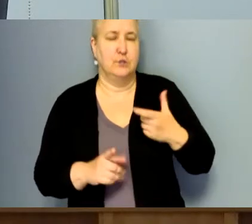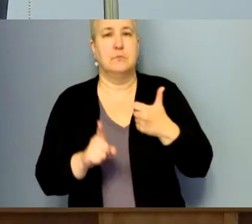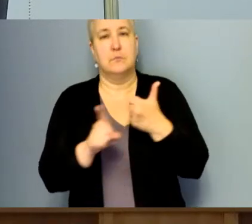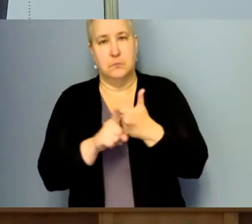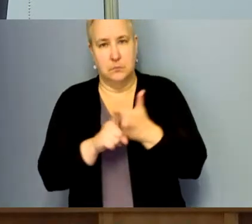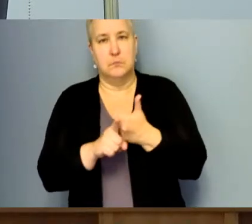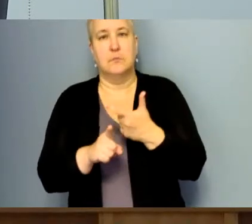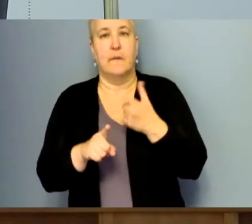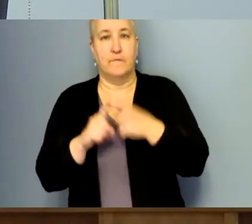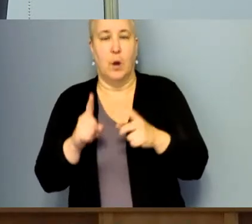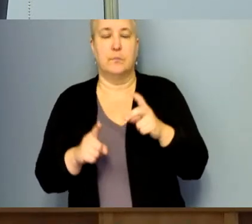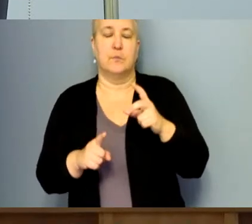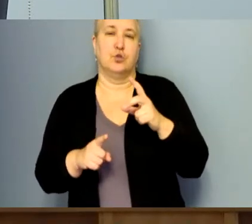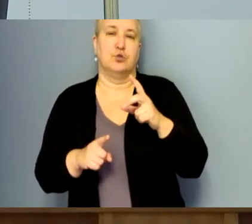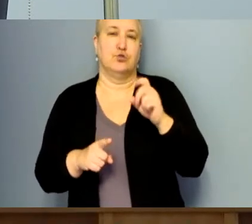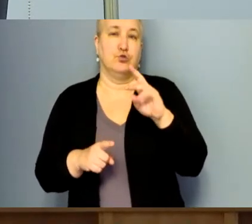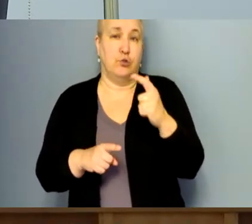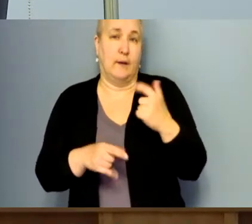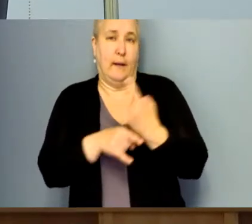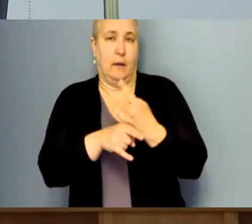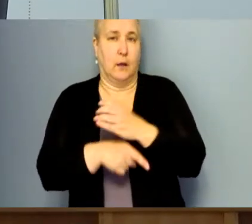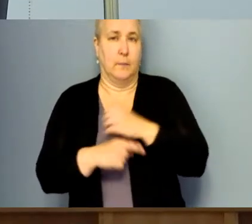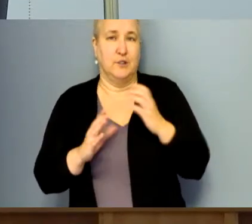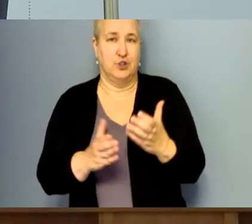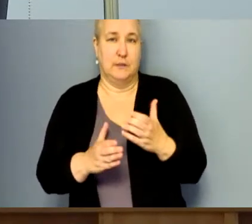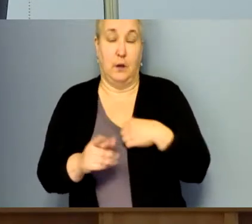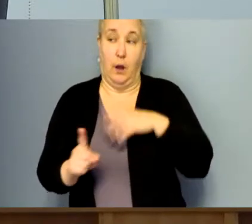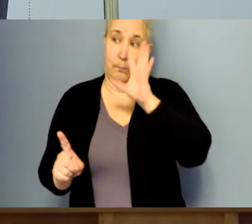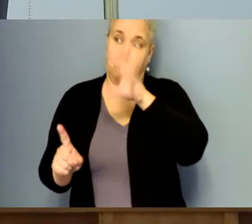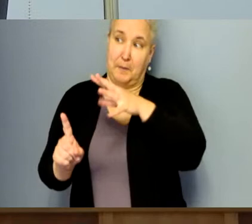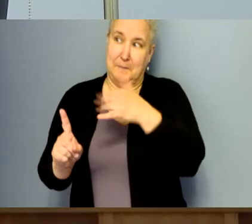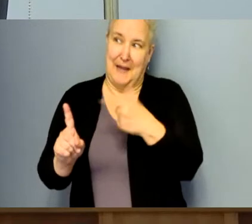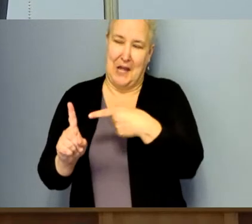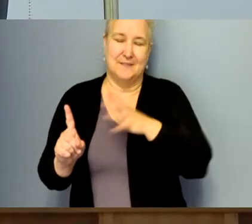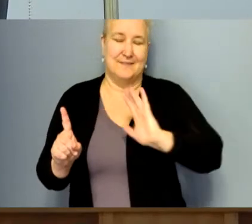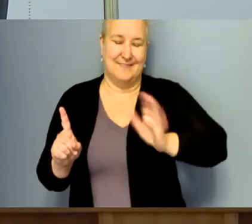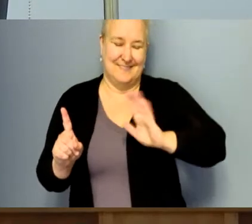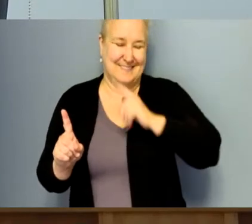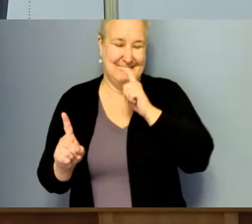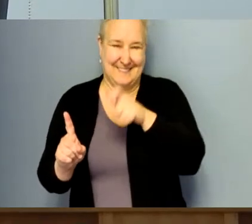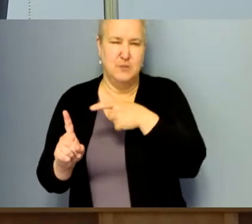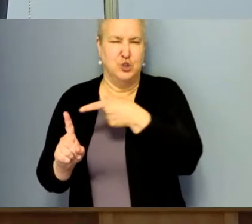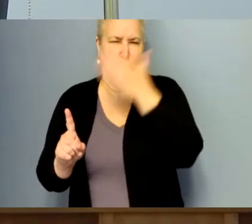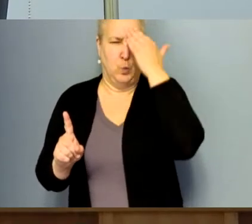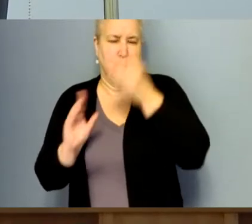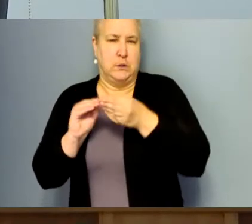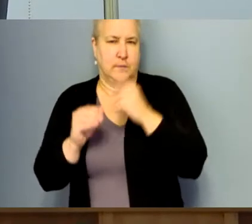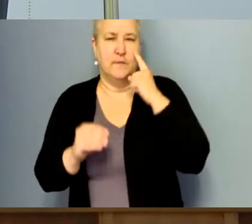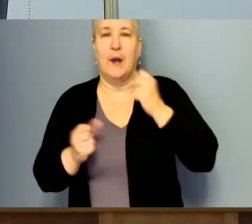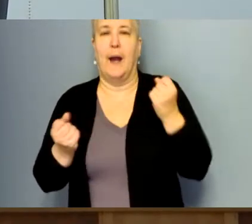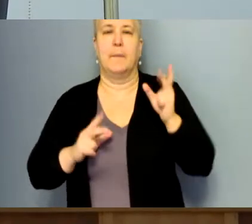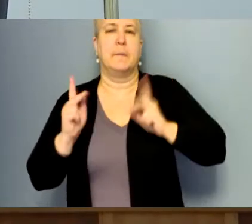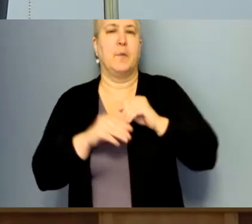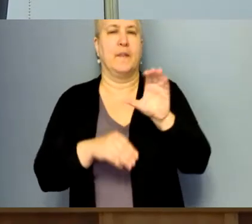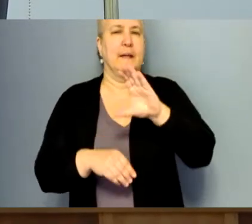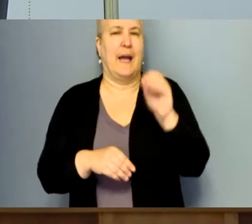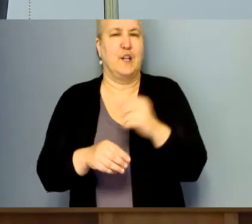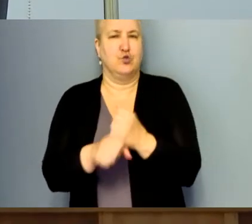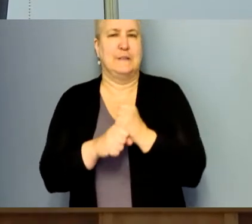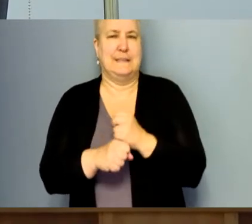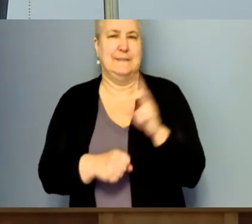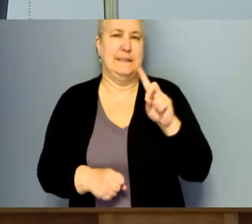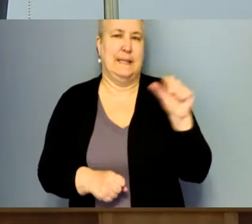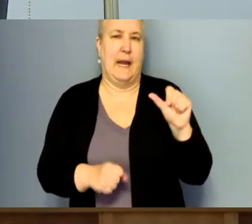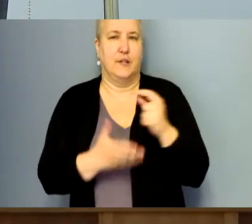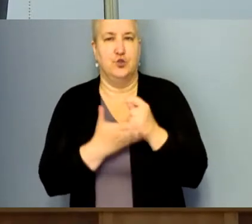from our Drug and Alcohol Commission, she actually would have, and I'm not going to put you on the spot right now, she would have the numbers in terms of people in the county who do receive drug and alcohol